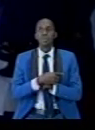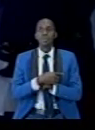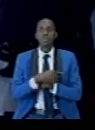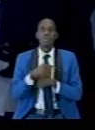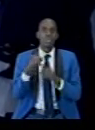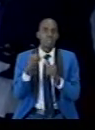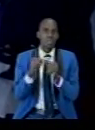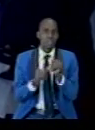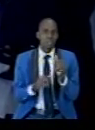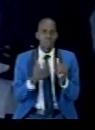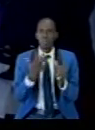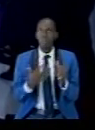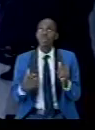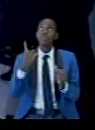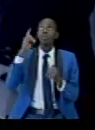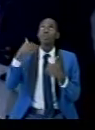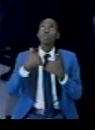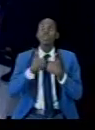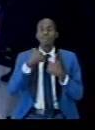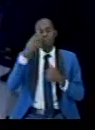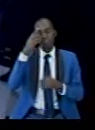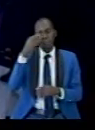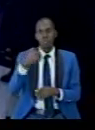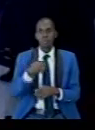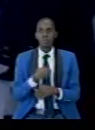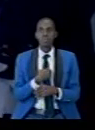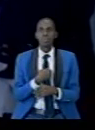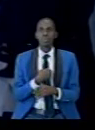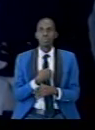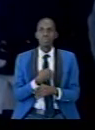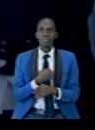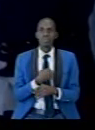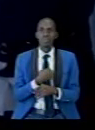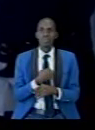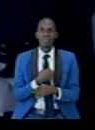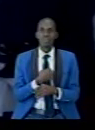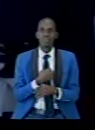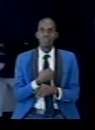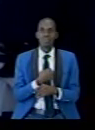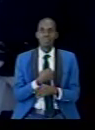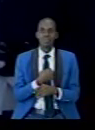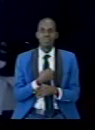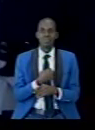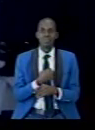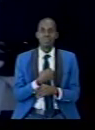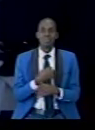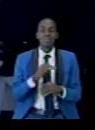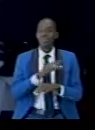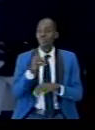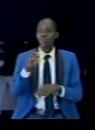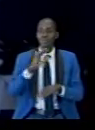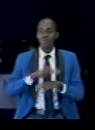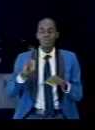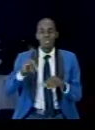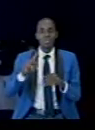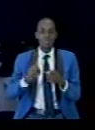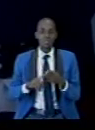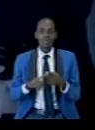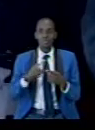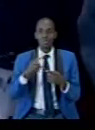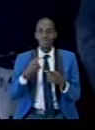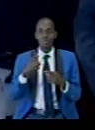everything you have for me. No, I don't mean you repeat what I'm saying. I mean that you should pray for yourself,